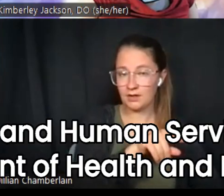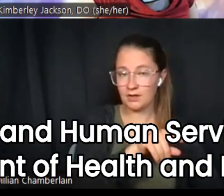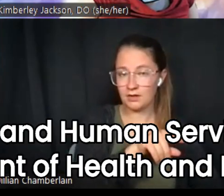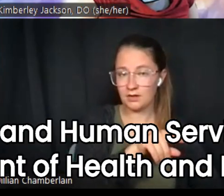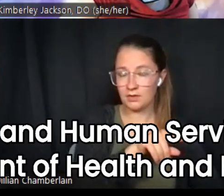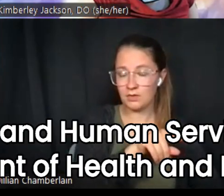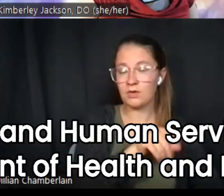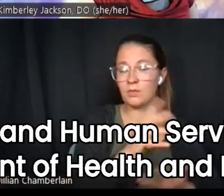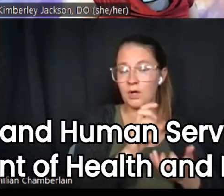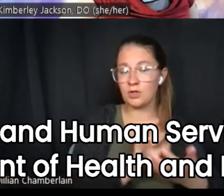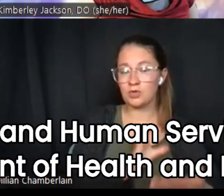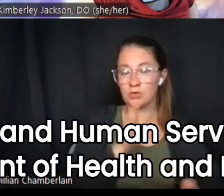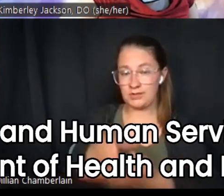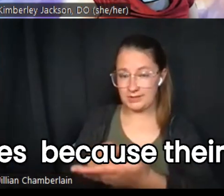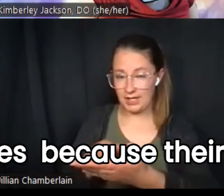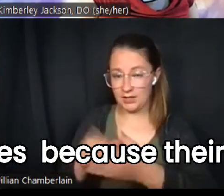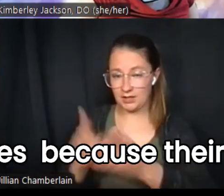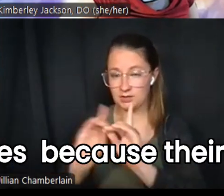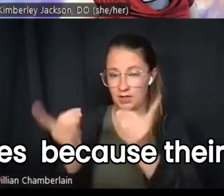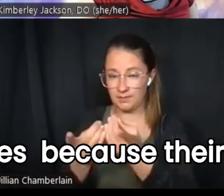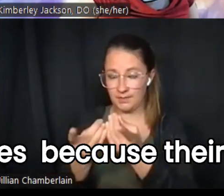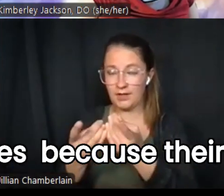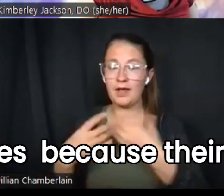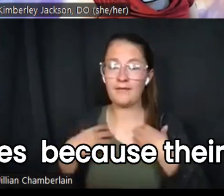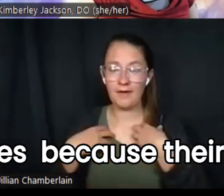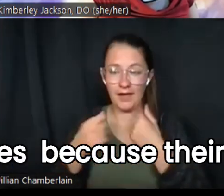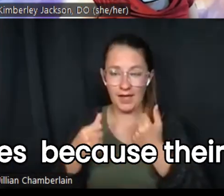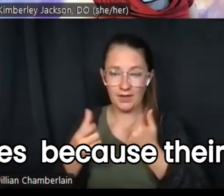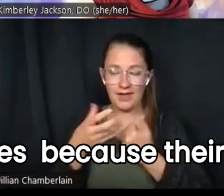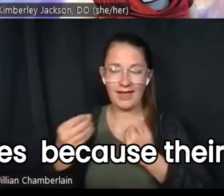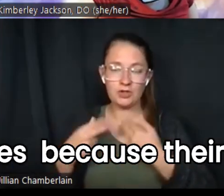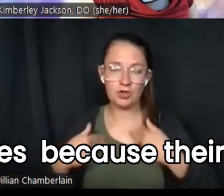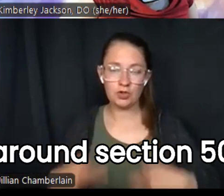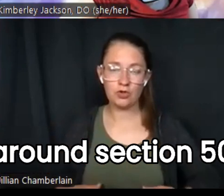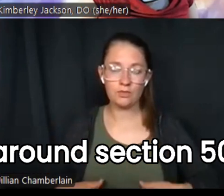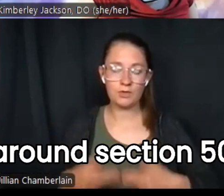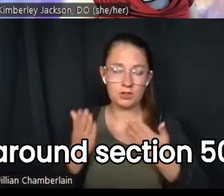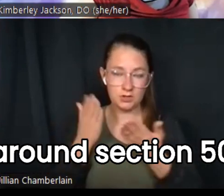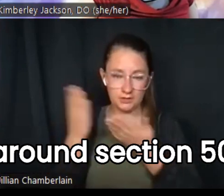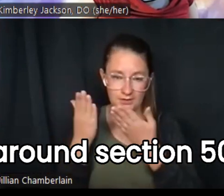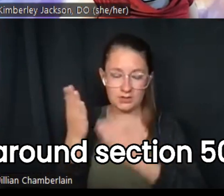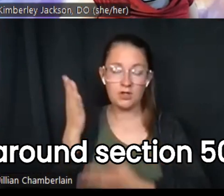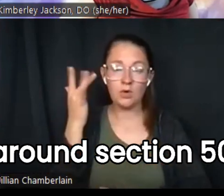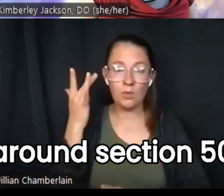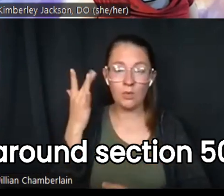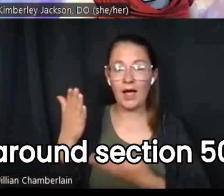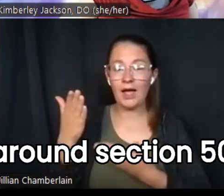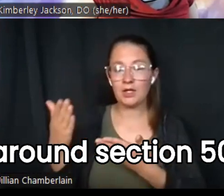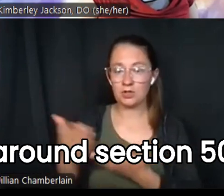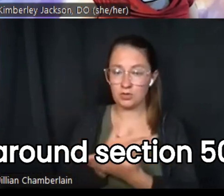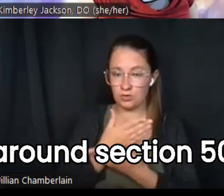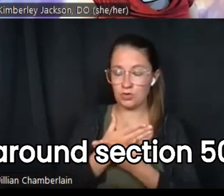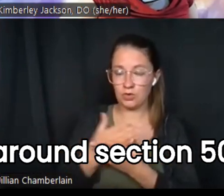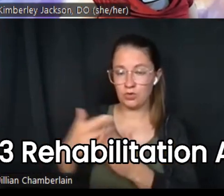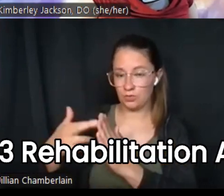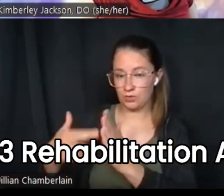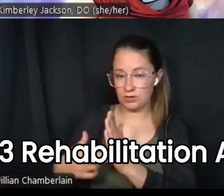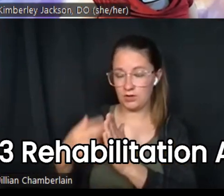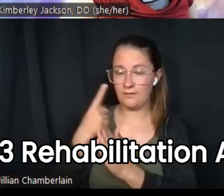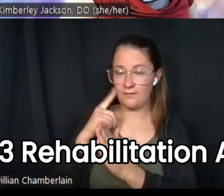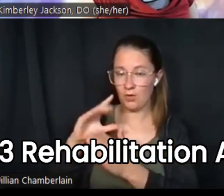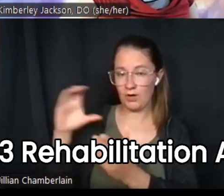Health and Human Services, the Department of Health and Human Services, because their new guidelines around Section 504 of